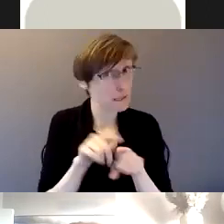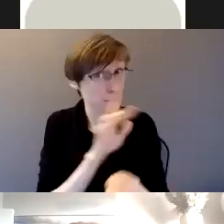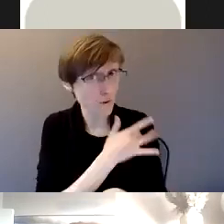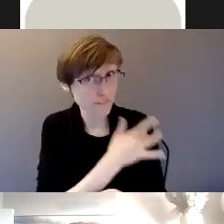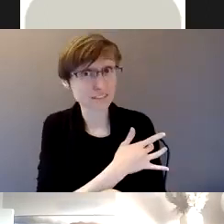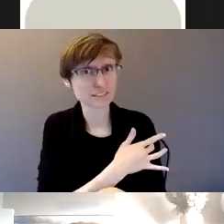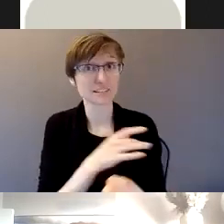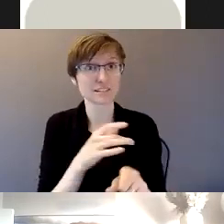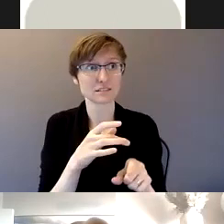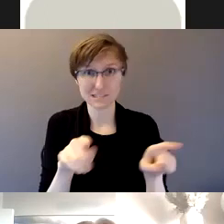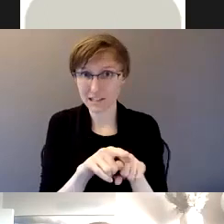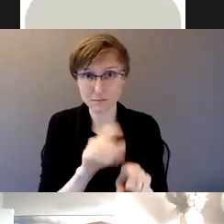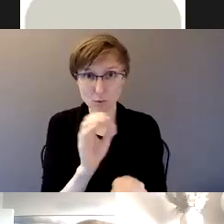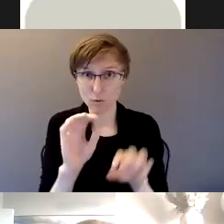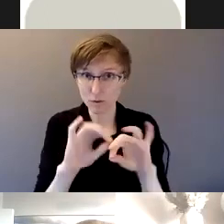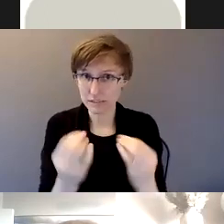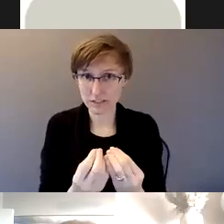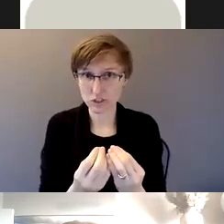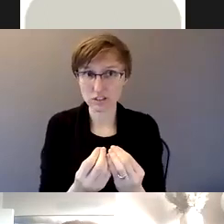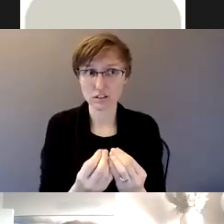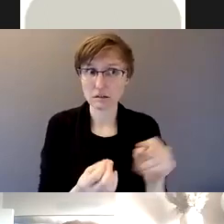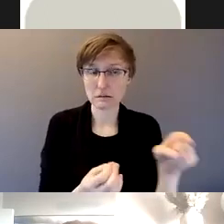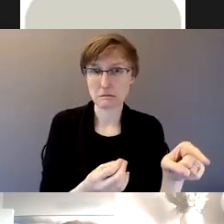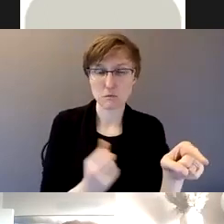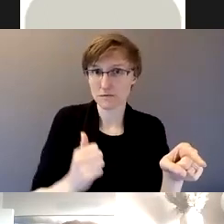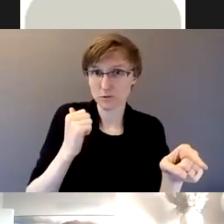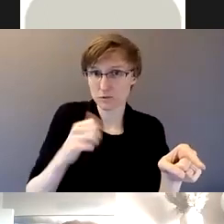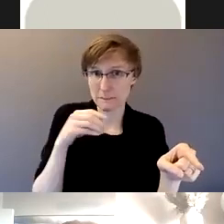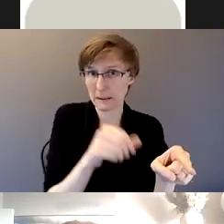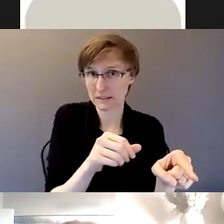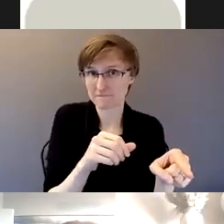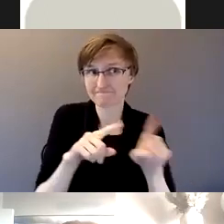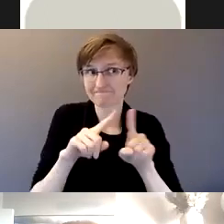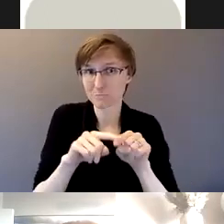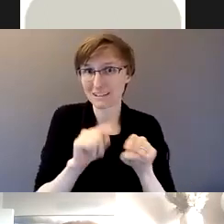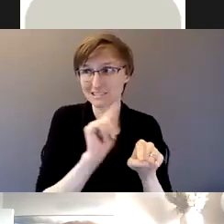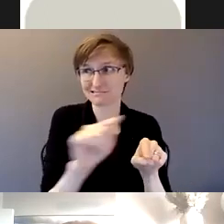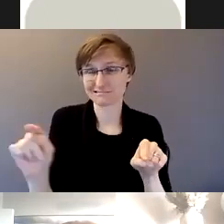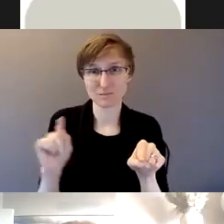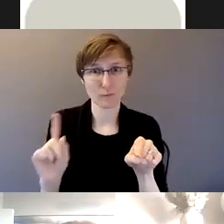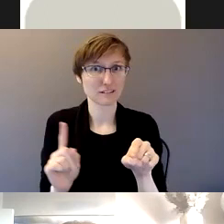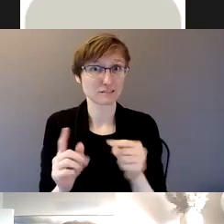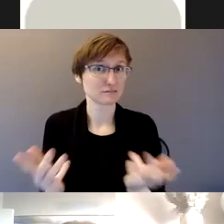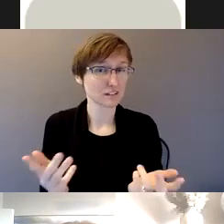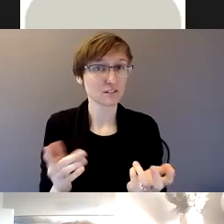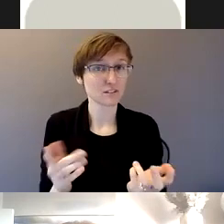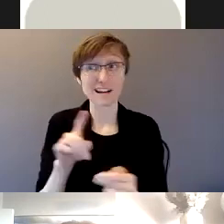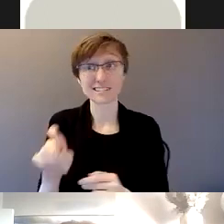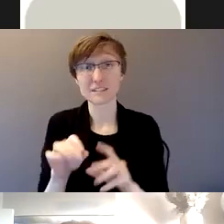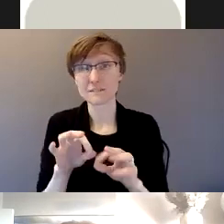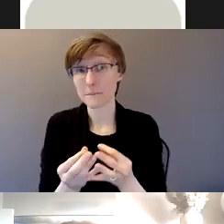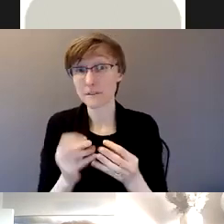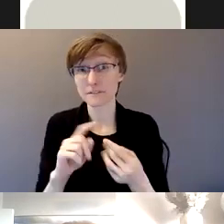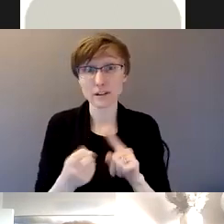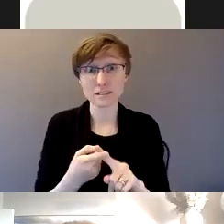organization, they won't pay for it. So it's really hard for me to say, but I would just say, you know, keep asking around. I mean, if there's any family or friends who together may